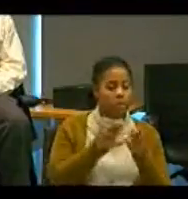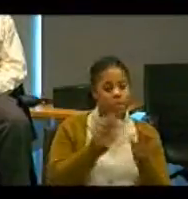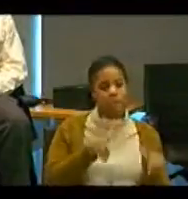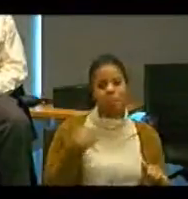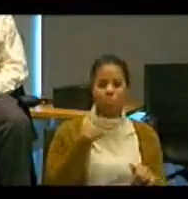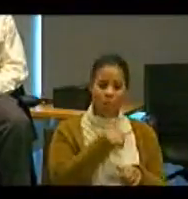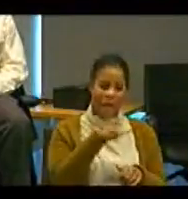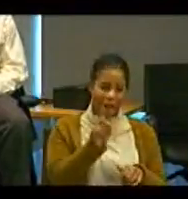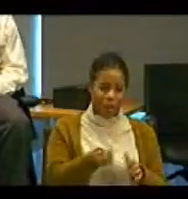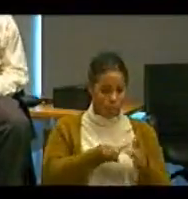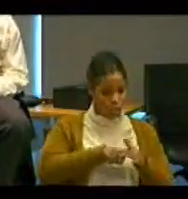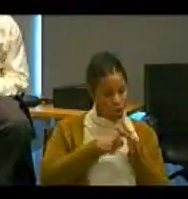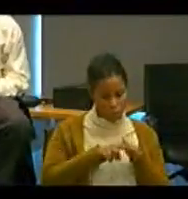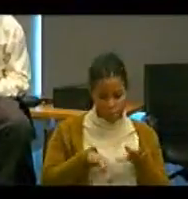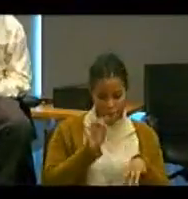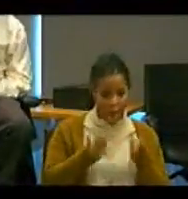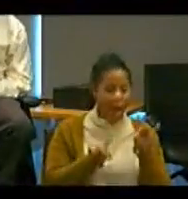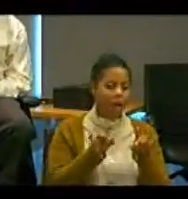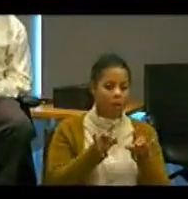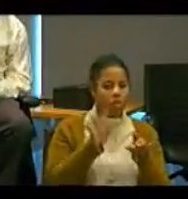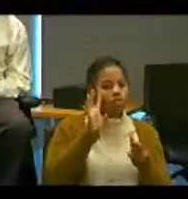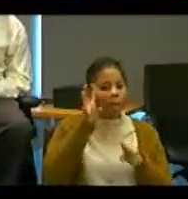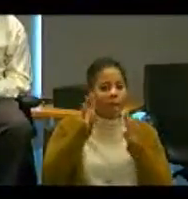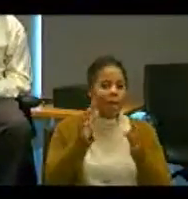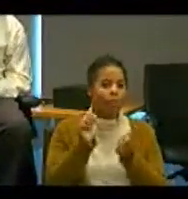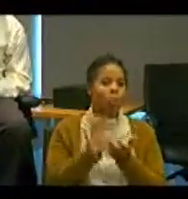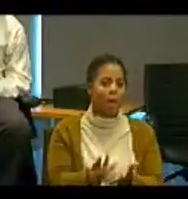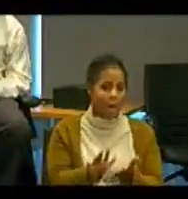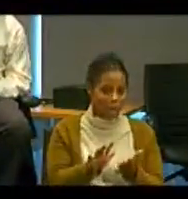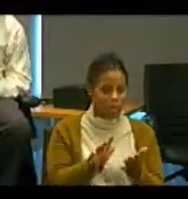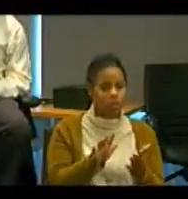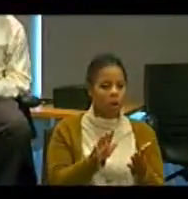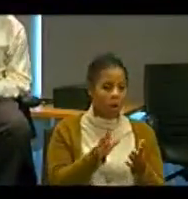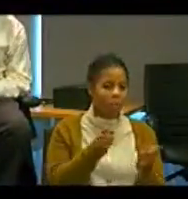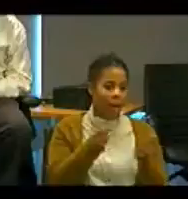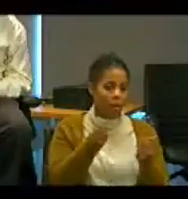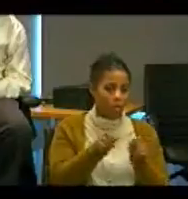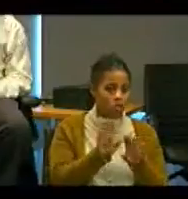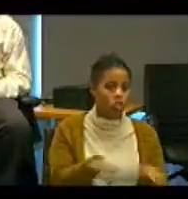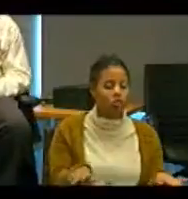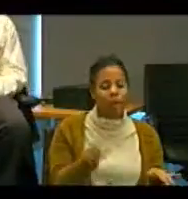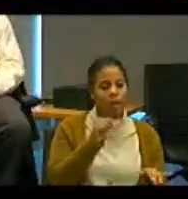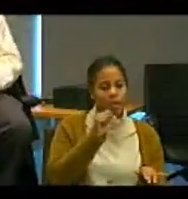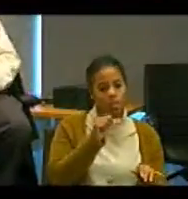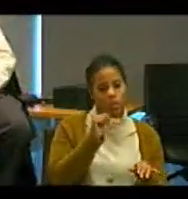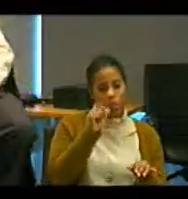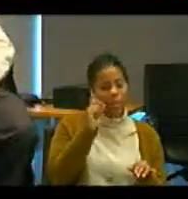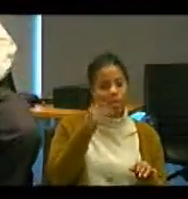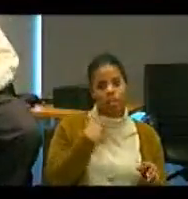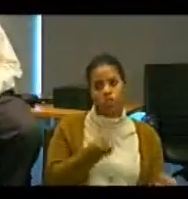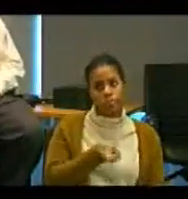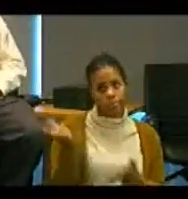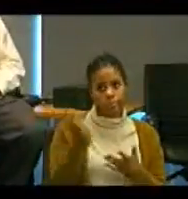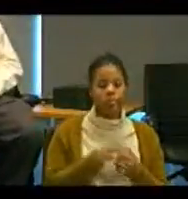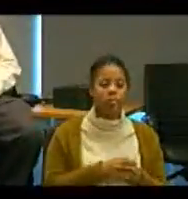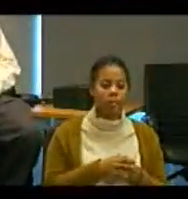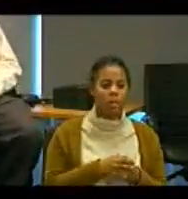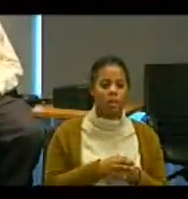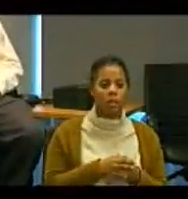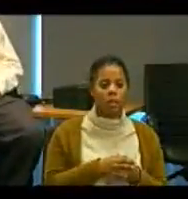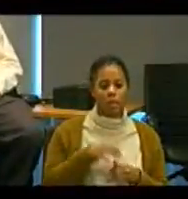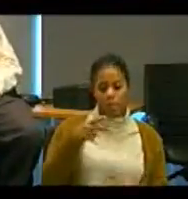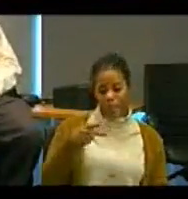stop finding creative ways of treating certain children as disposable. PBIS has shown some positive impact on the behaviors of students